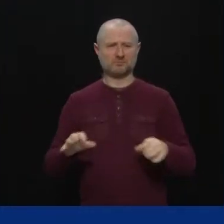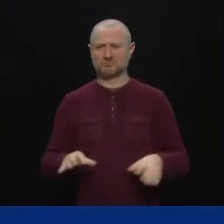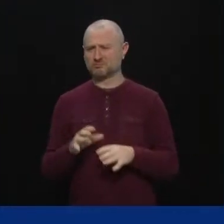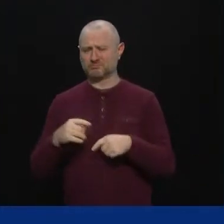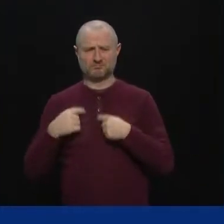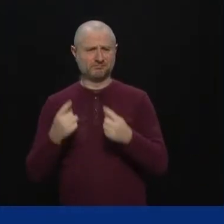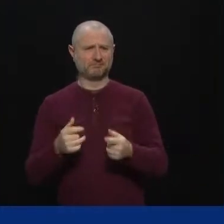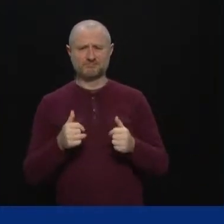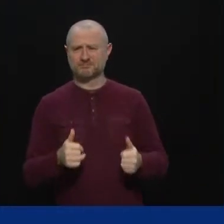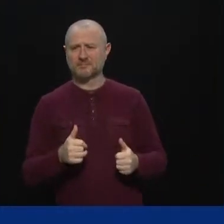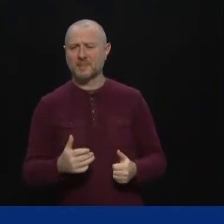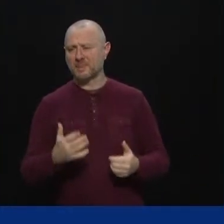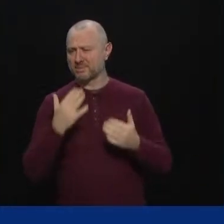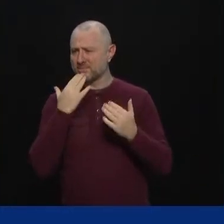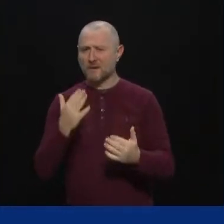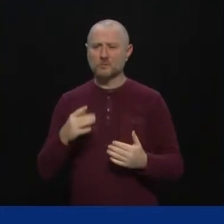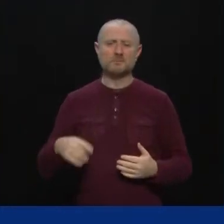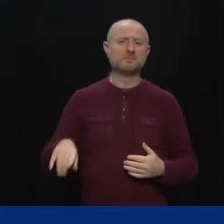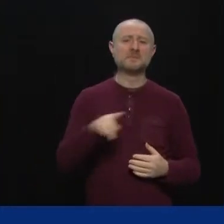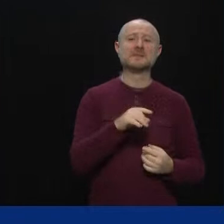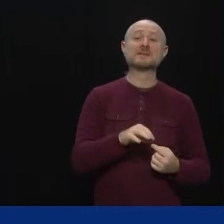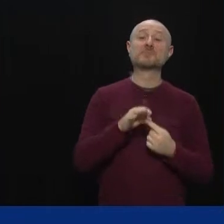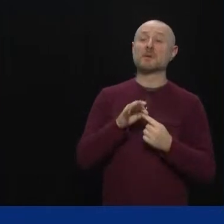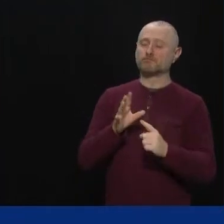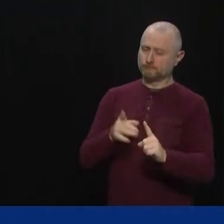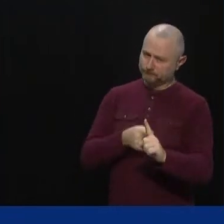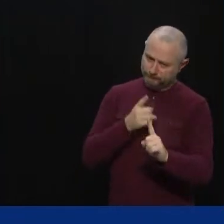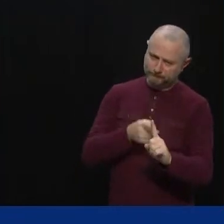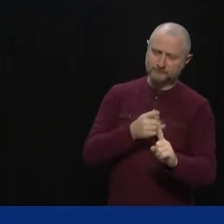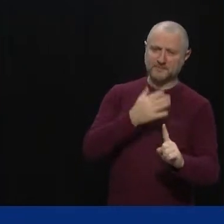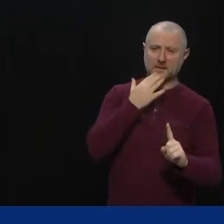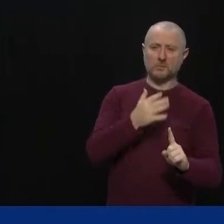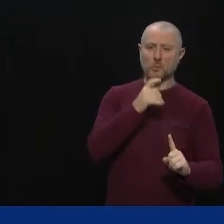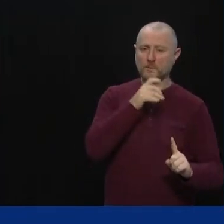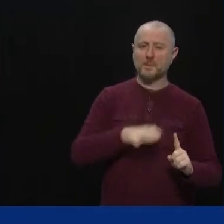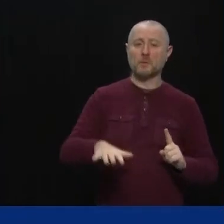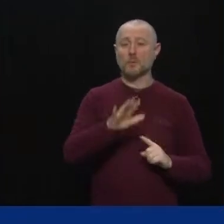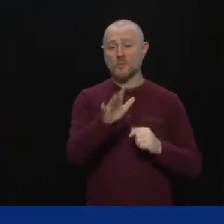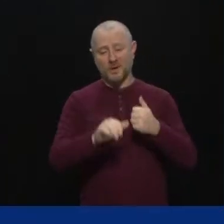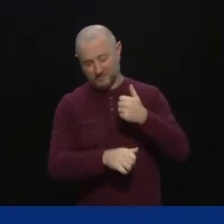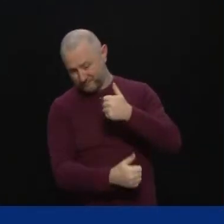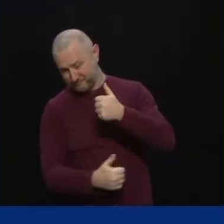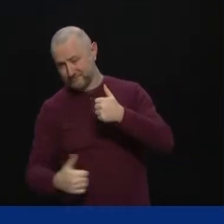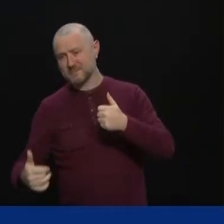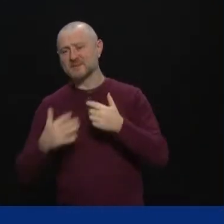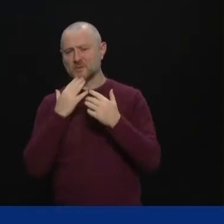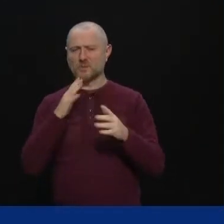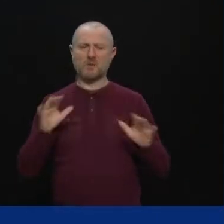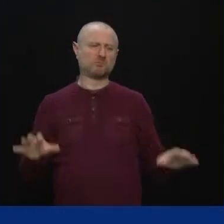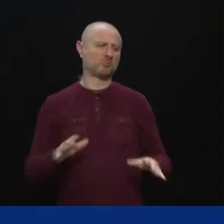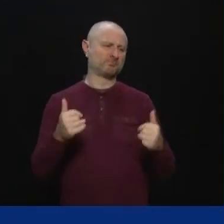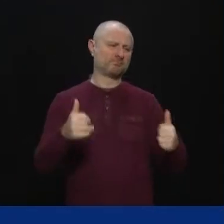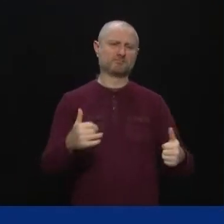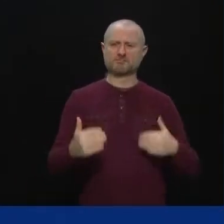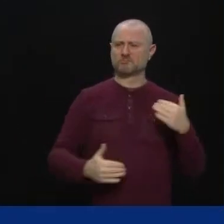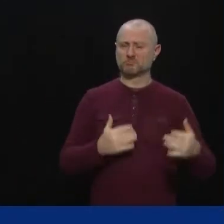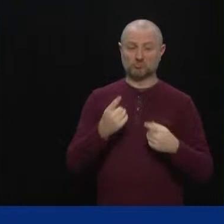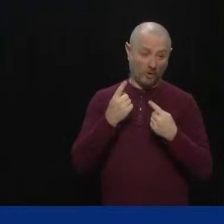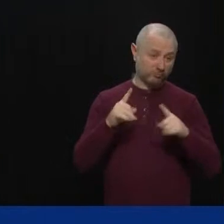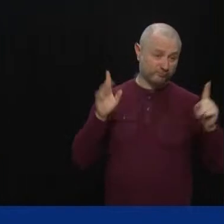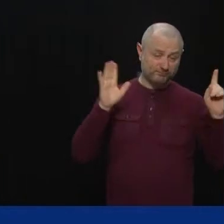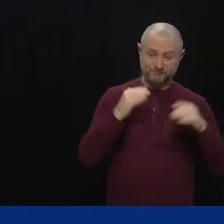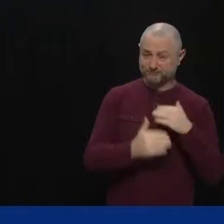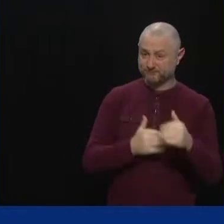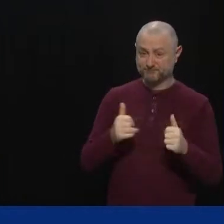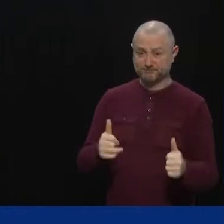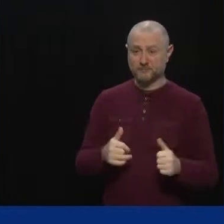so I just wanted to give you a special shout out and tell everybody who's part of your team we're getting through this, and we're getting it through because of great work with counties like Albany.